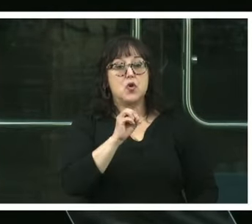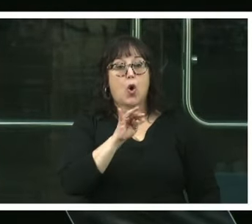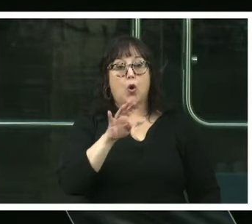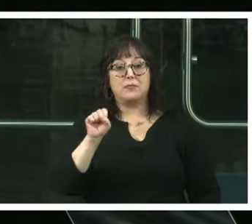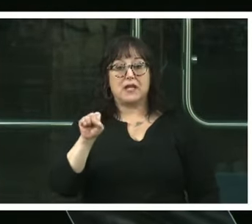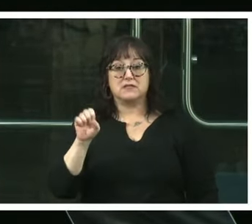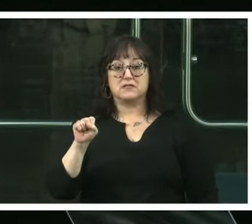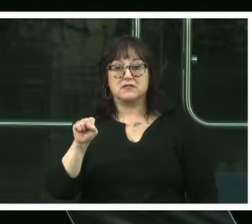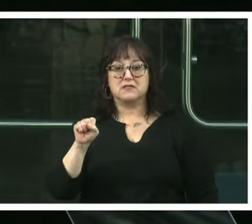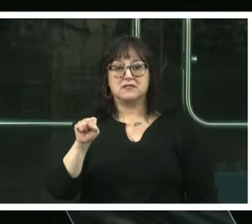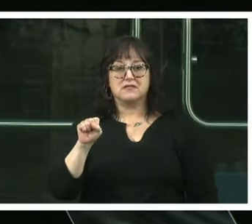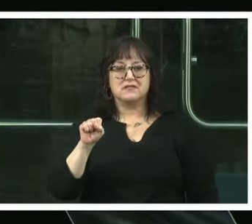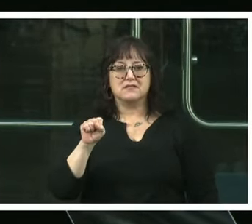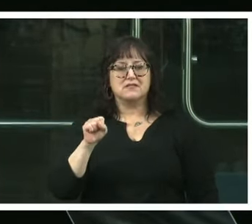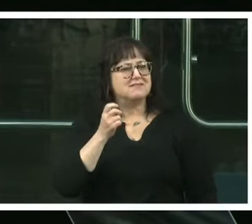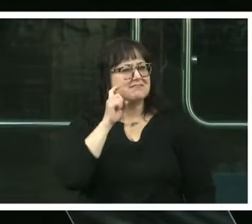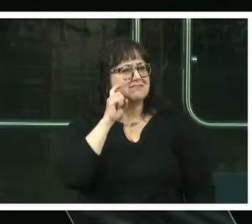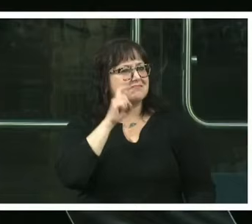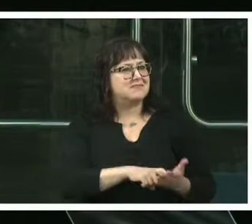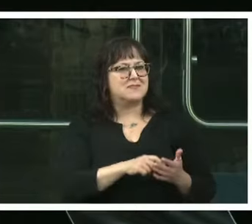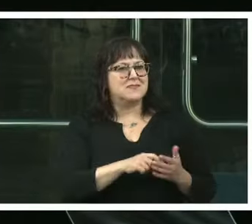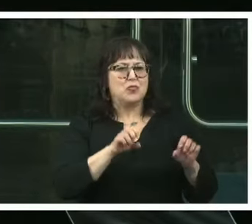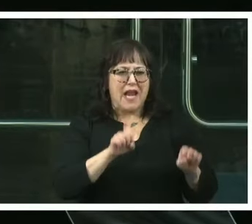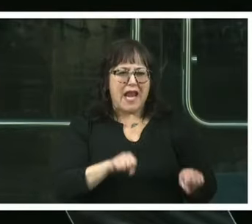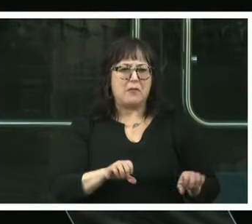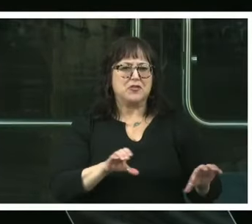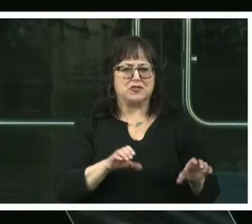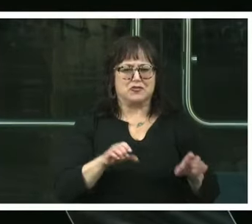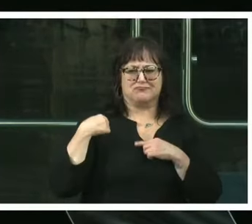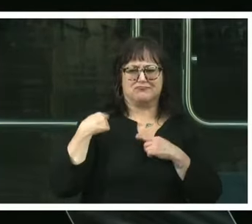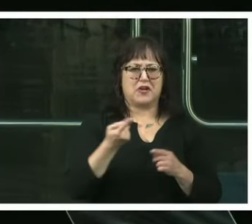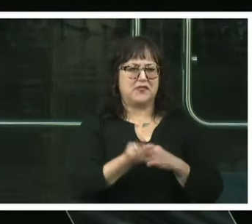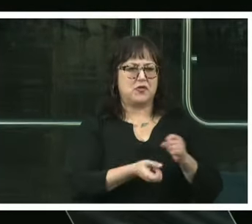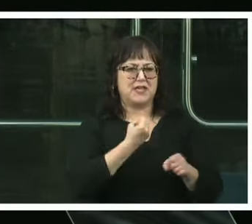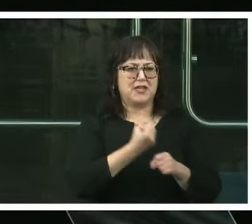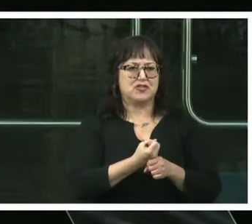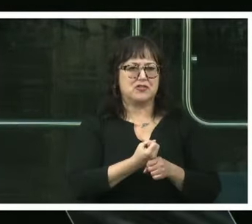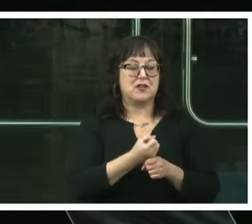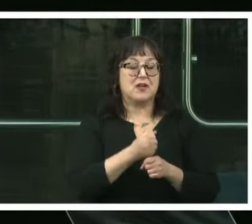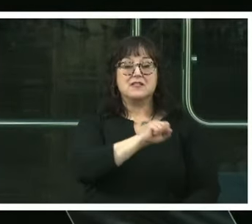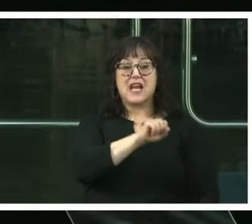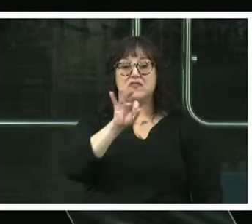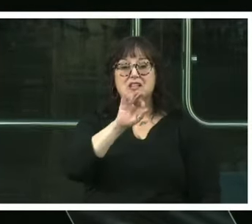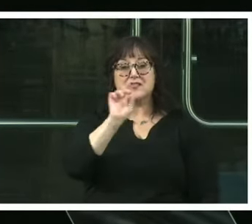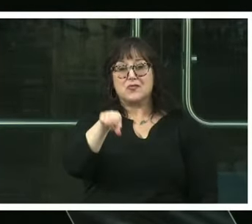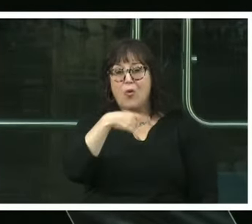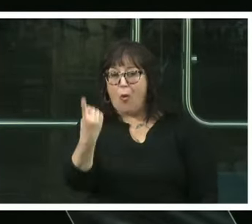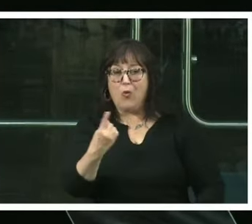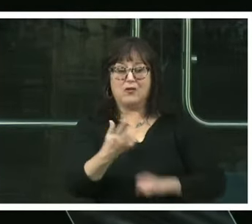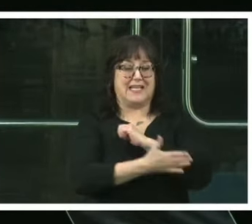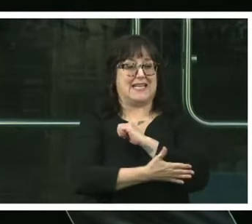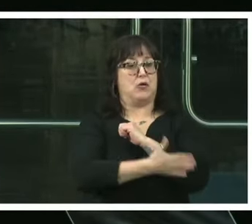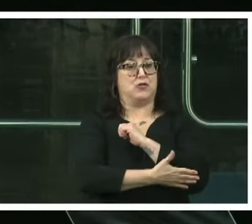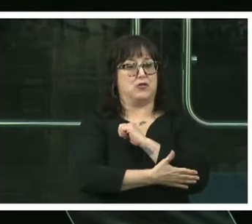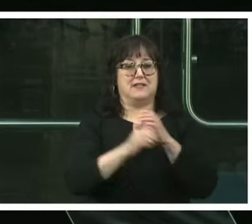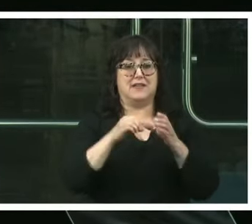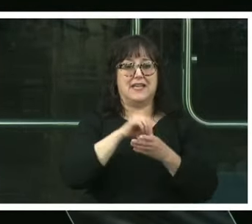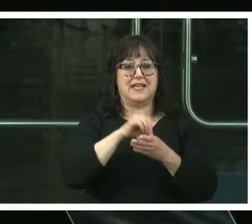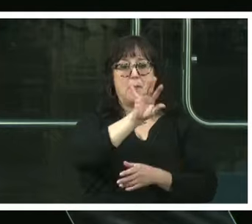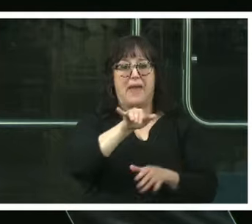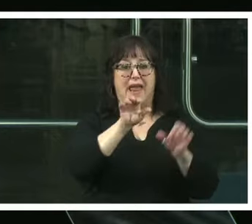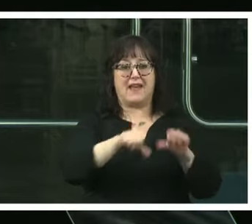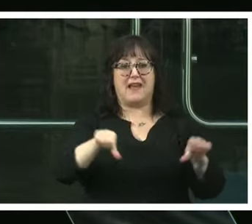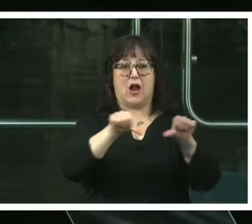look at what we were able to do the last few years. San Francisco was the only county in the Bay